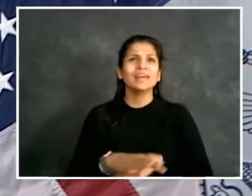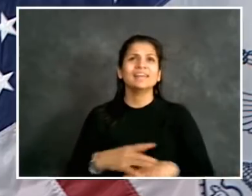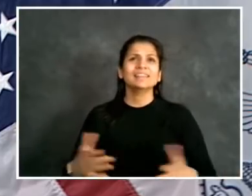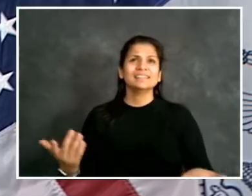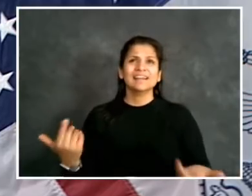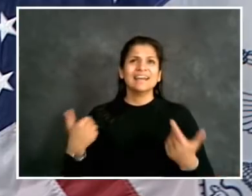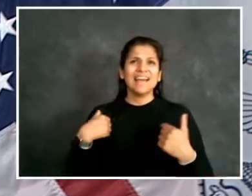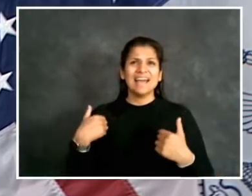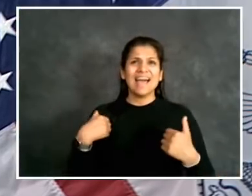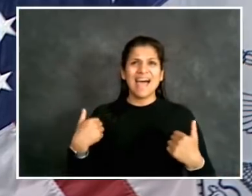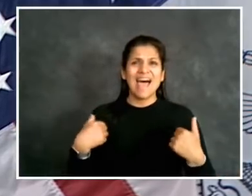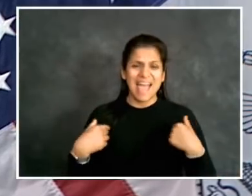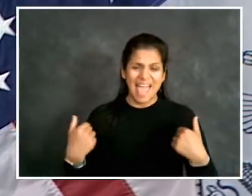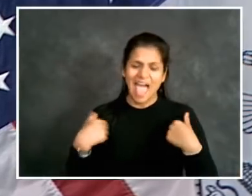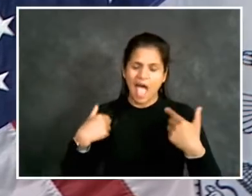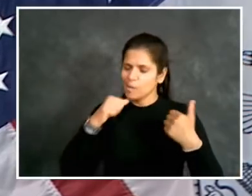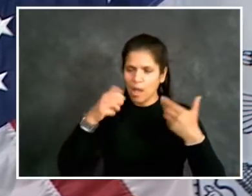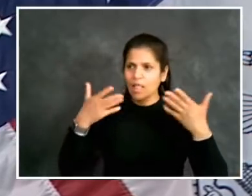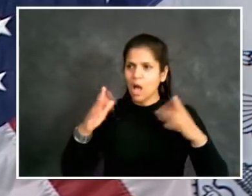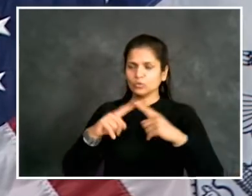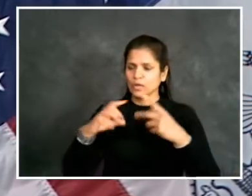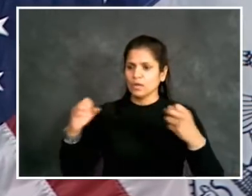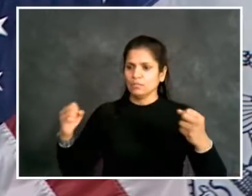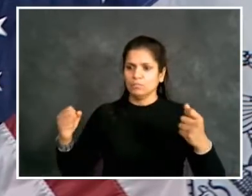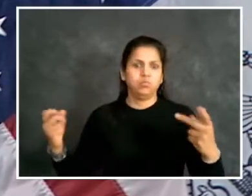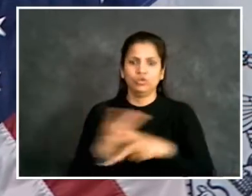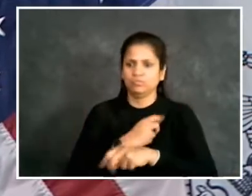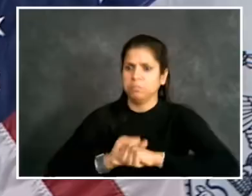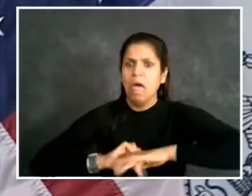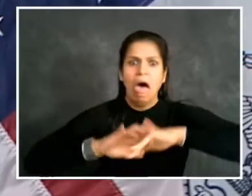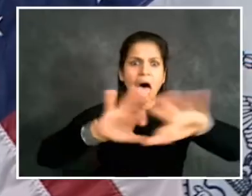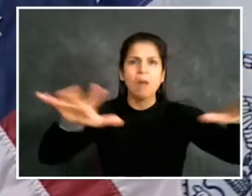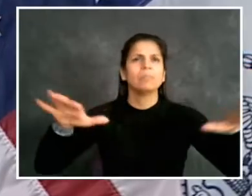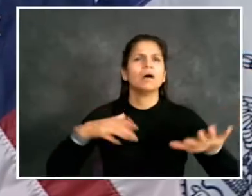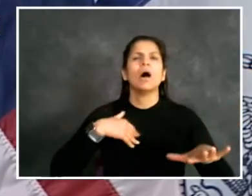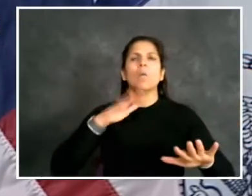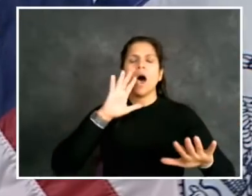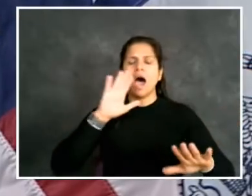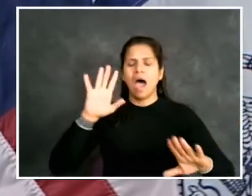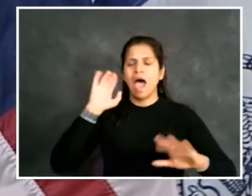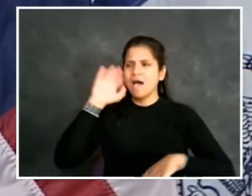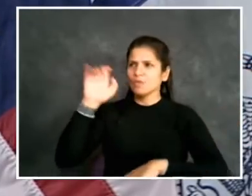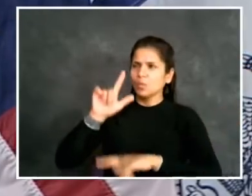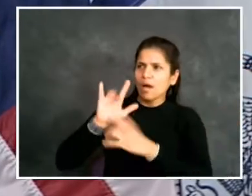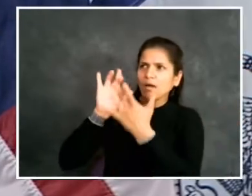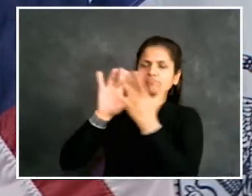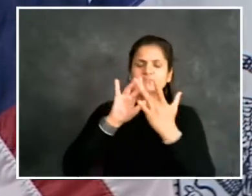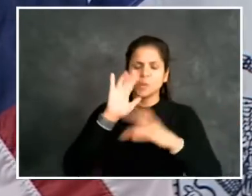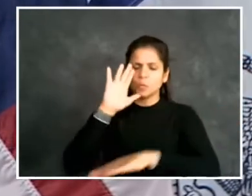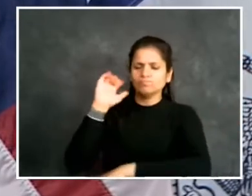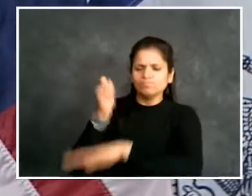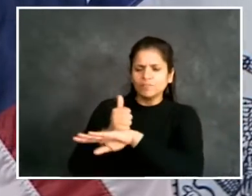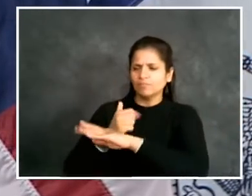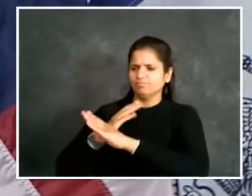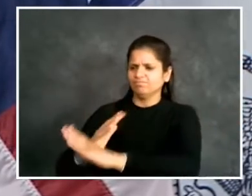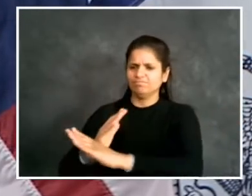of the crisis, Juliet, a lot of the normal way we did business had to be